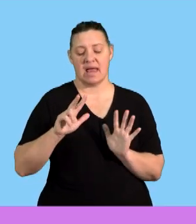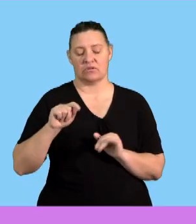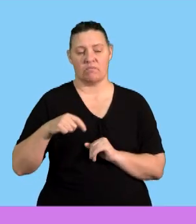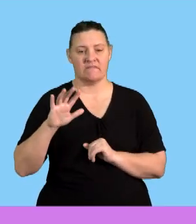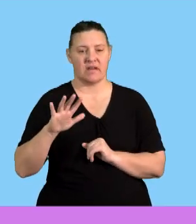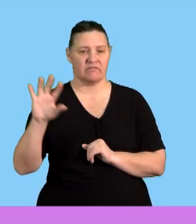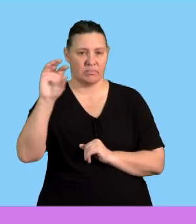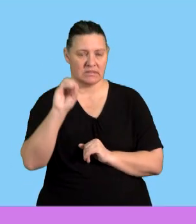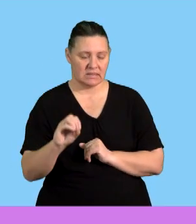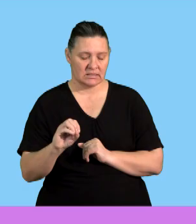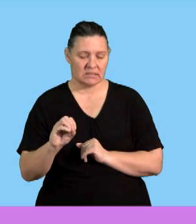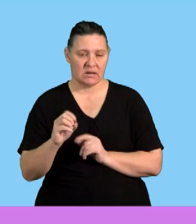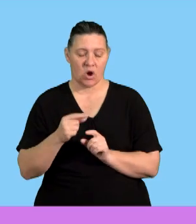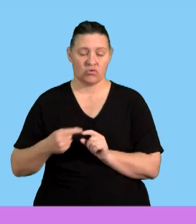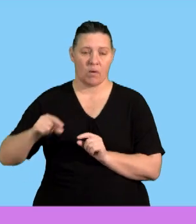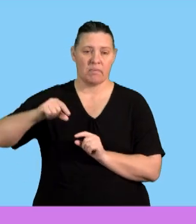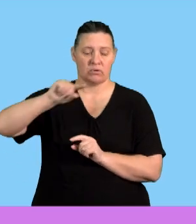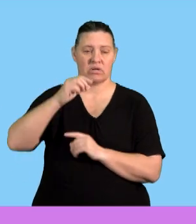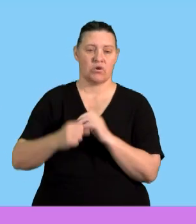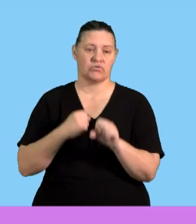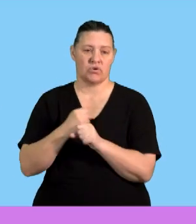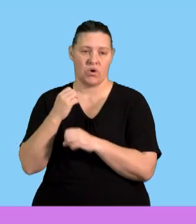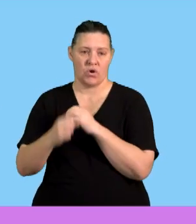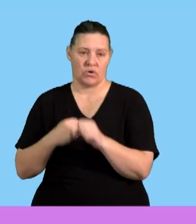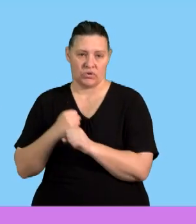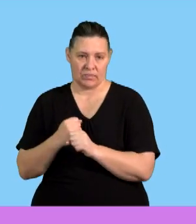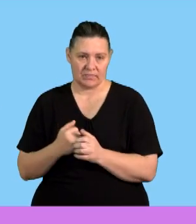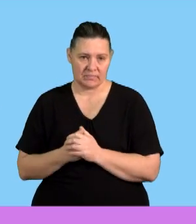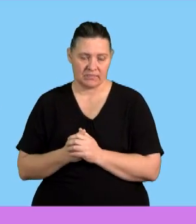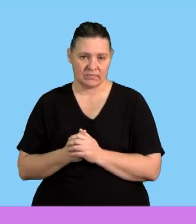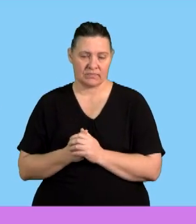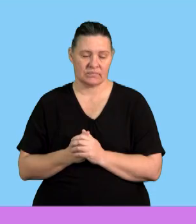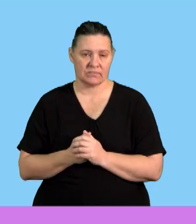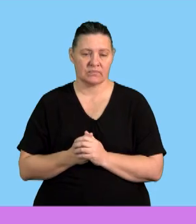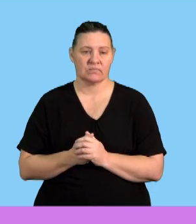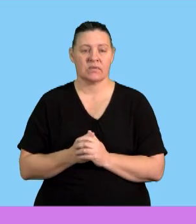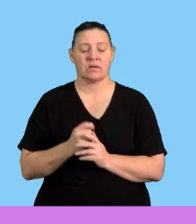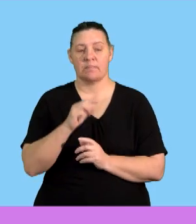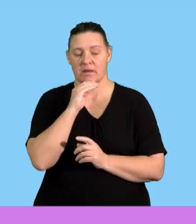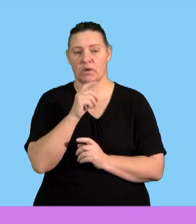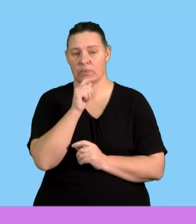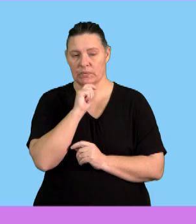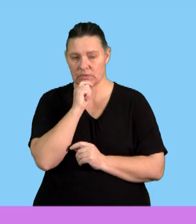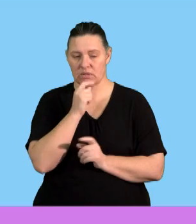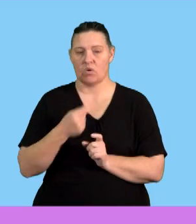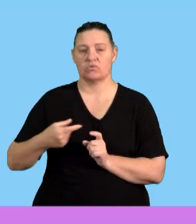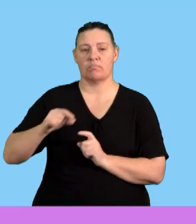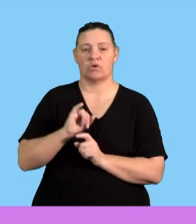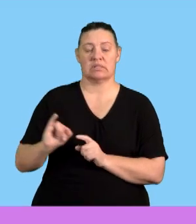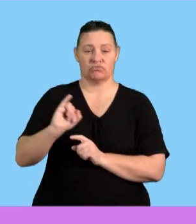of 8.5% compounded annually. So that means we are going to